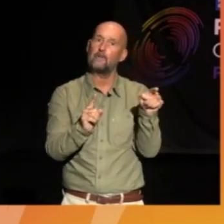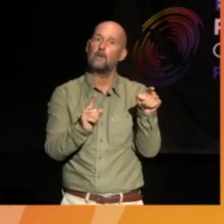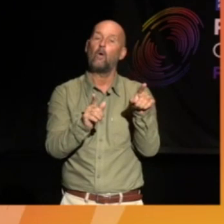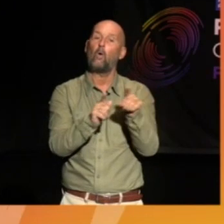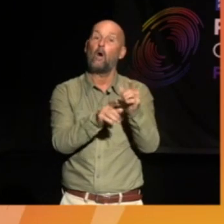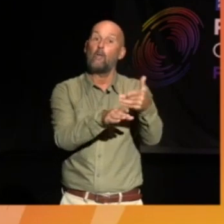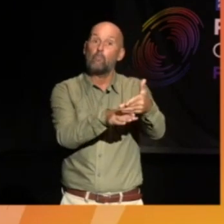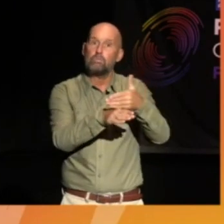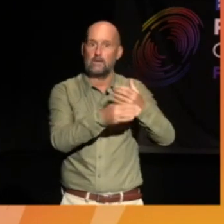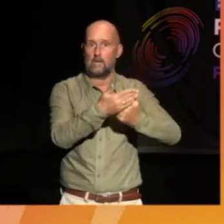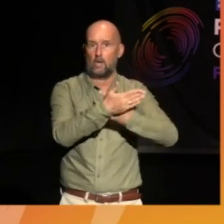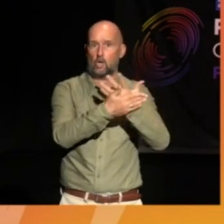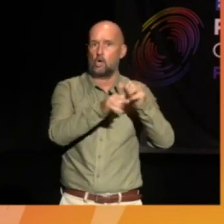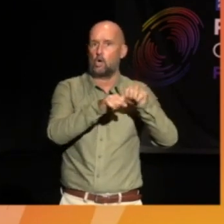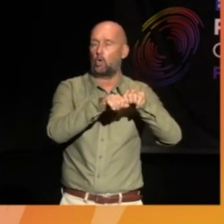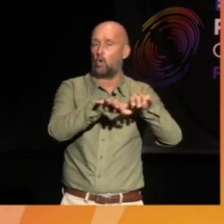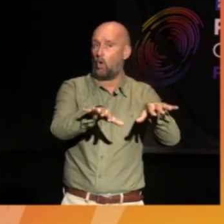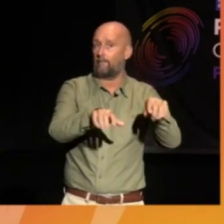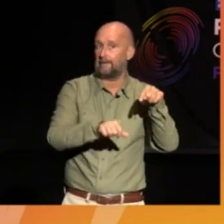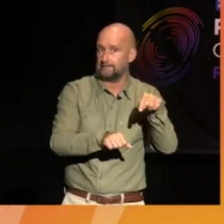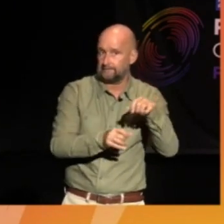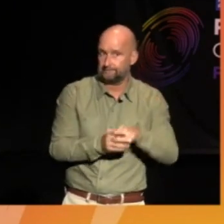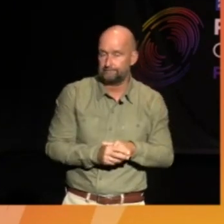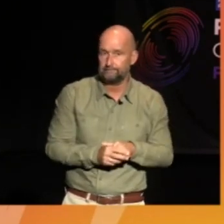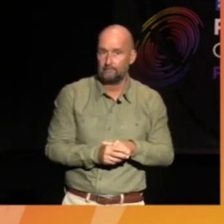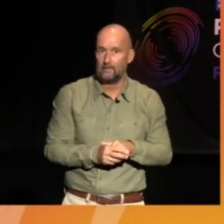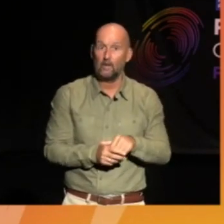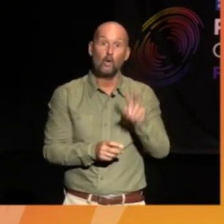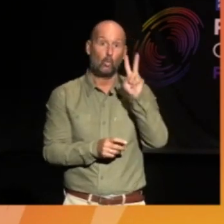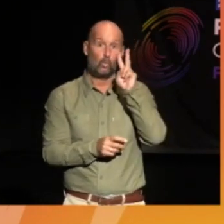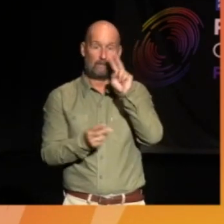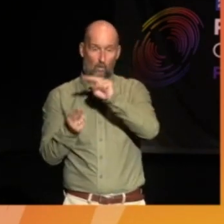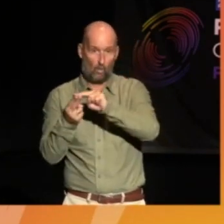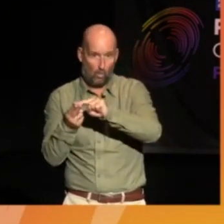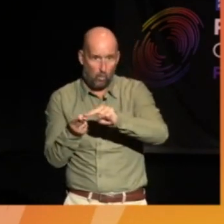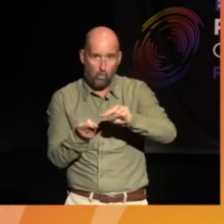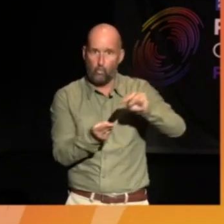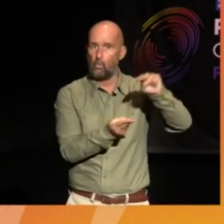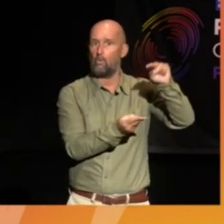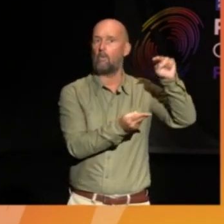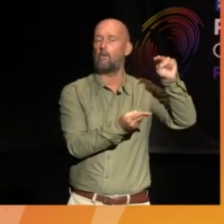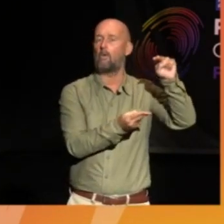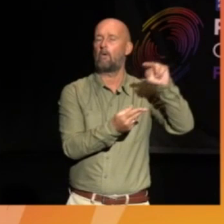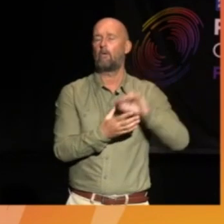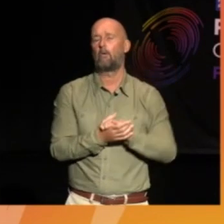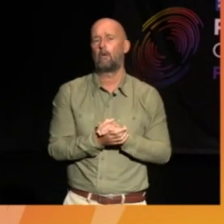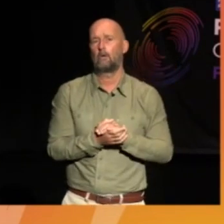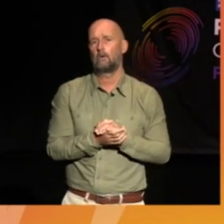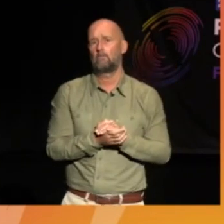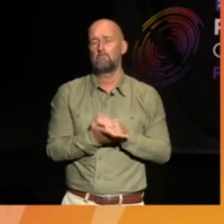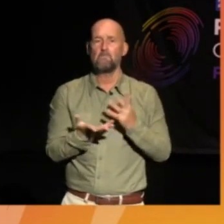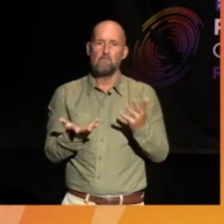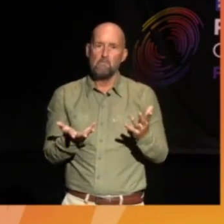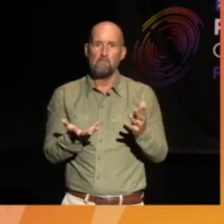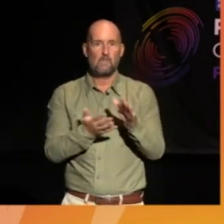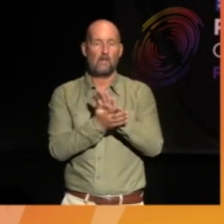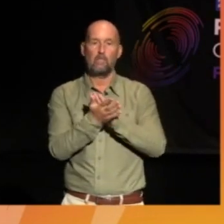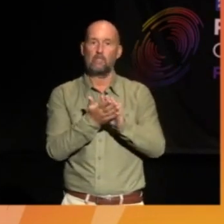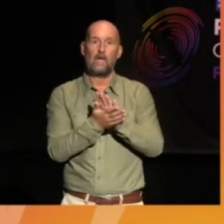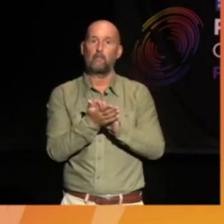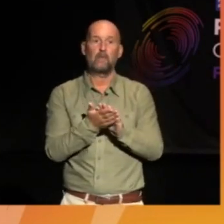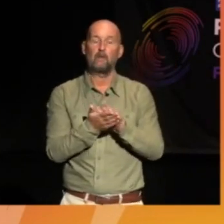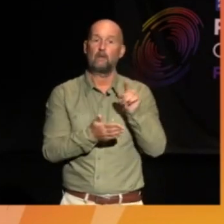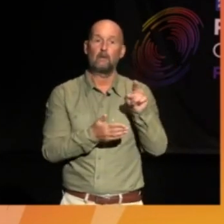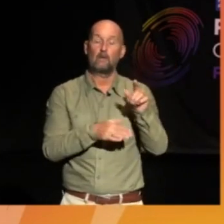time, we have seen this increase. So we are not talking about the pandemic effect on